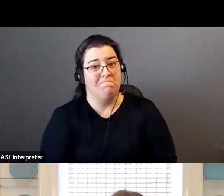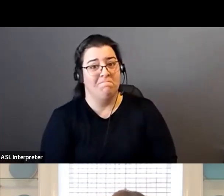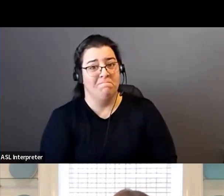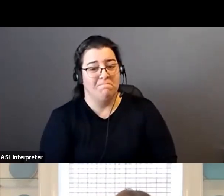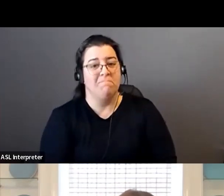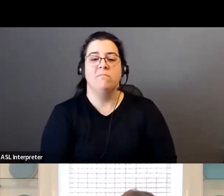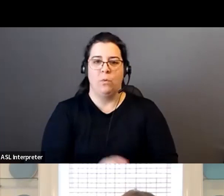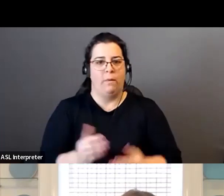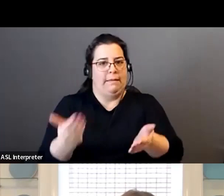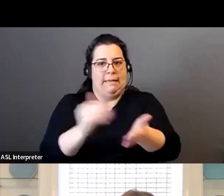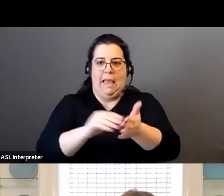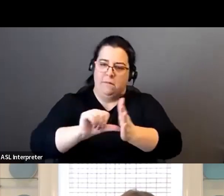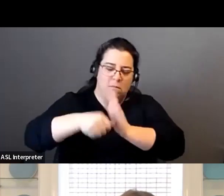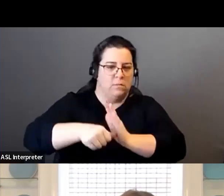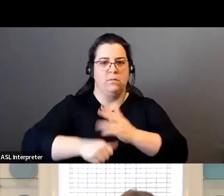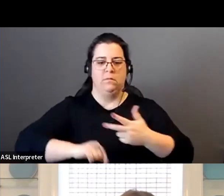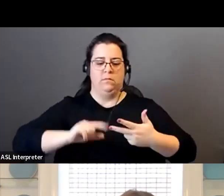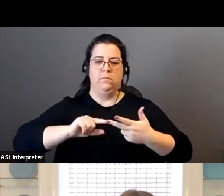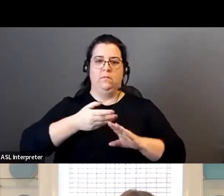listening, and keeping